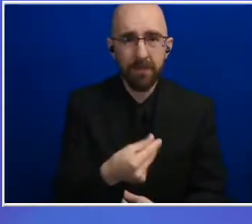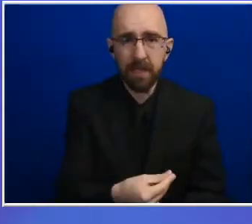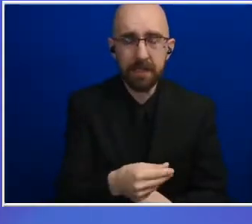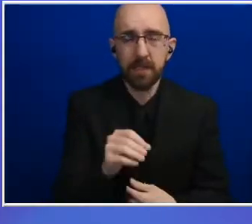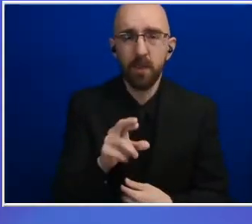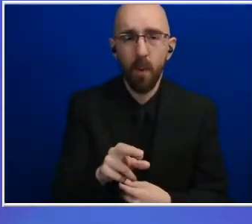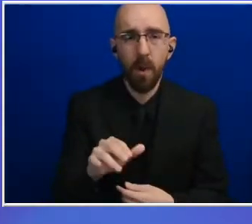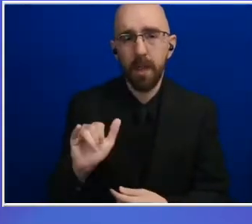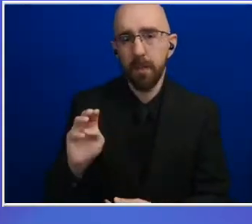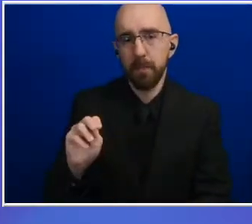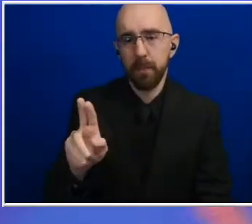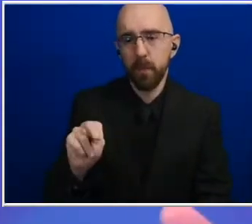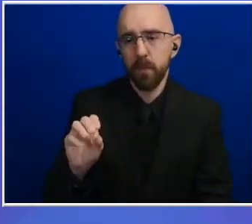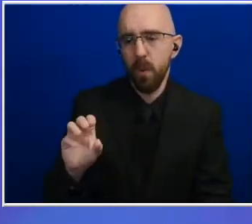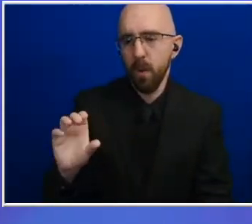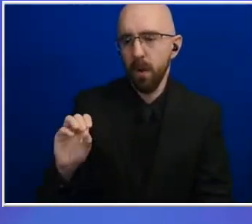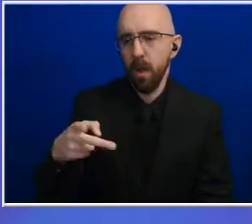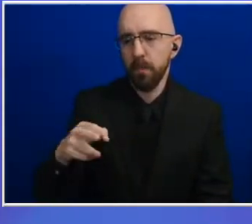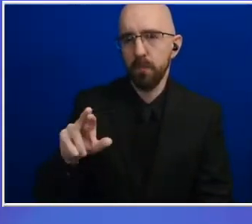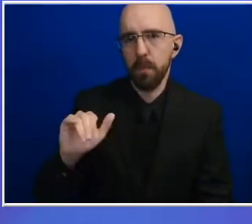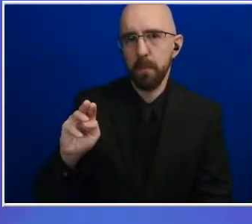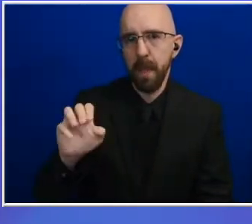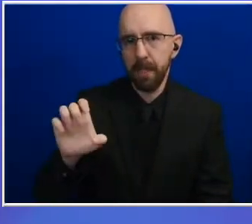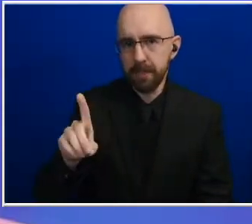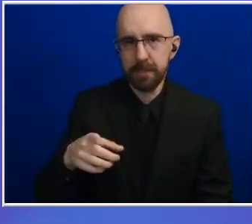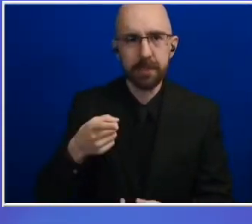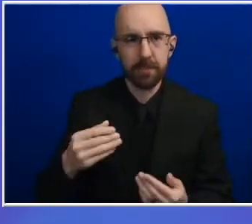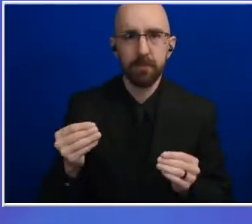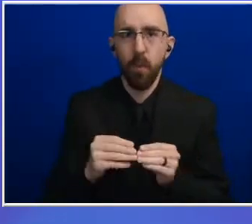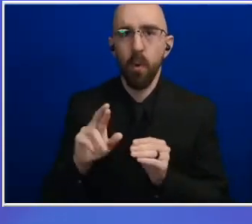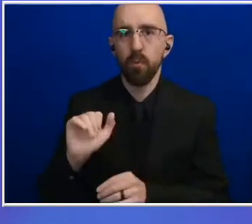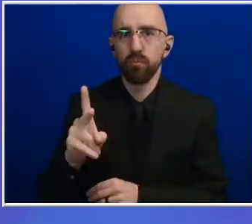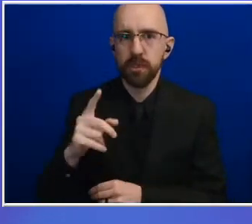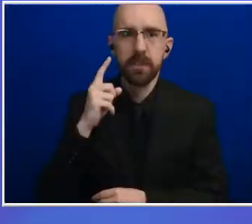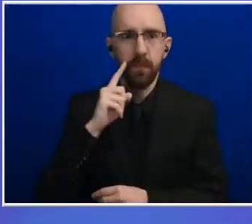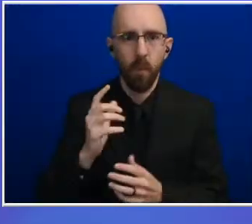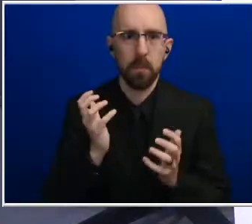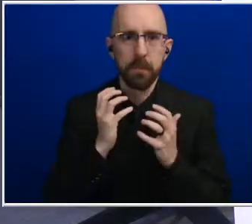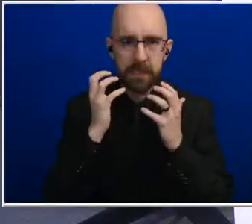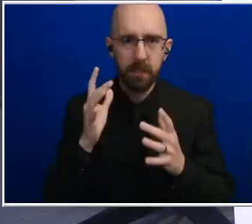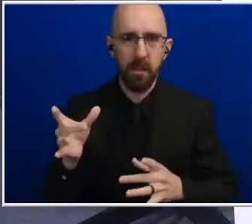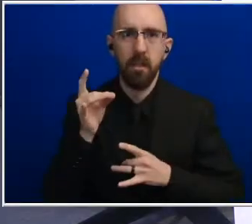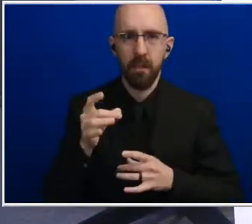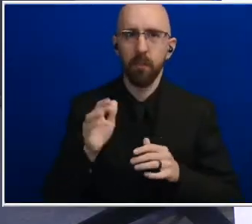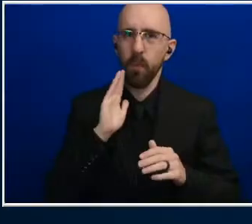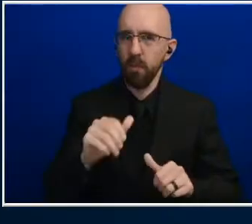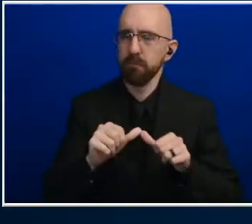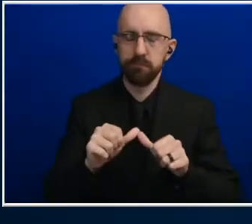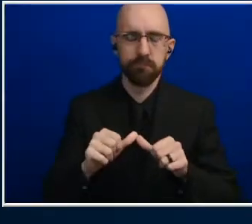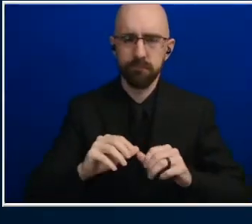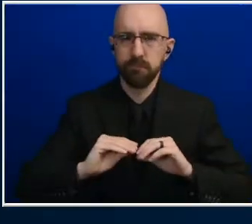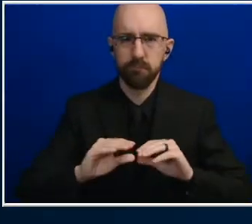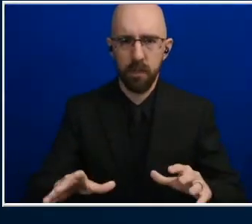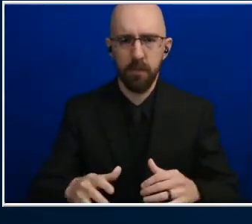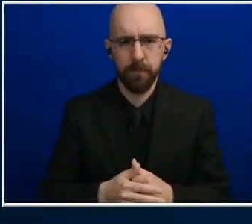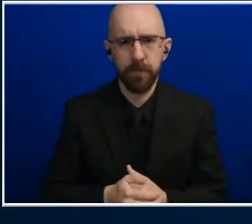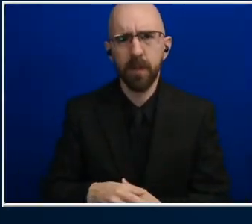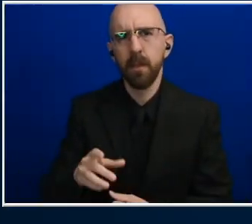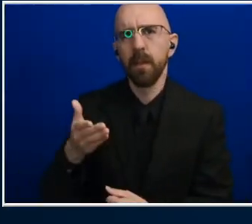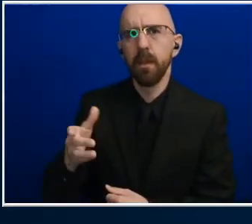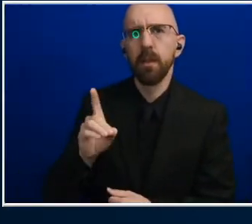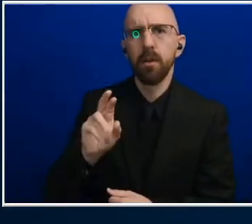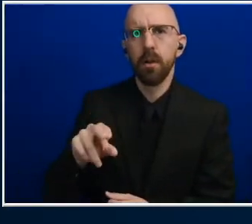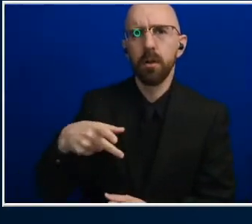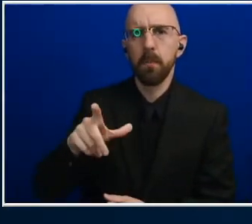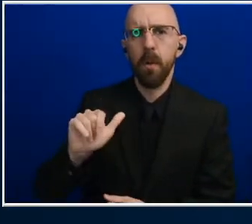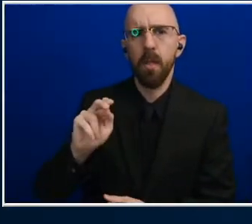immunocompromised and at greater risk for measles, and so it can continue to spread that way. Dr. Poling, vaccine skeptics claim the MMR